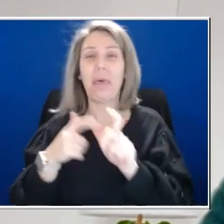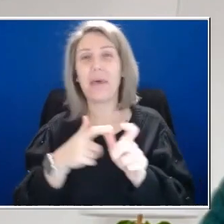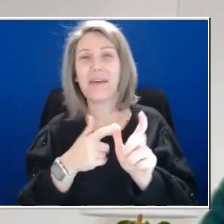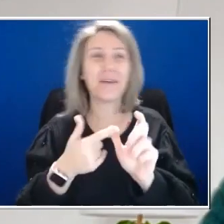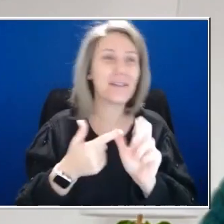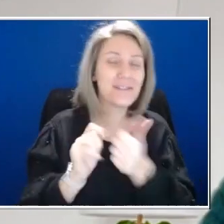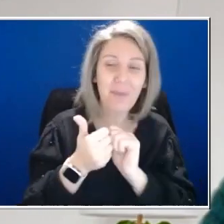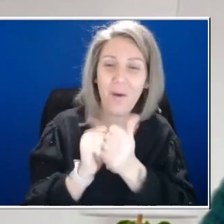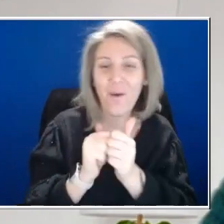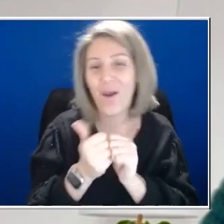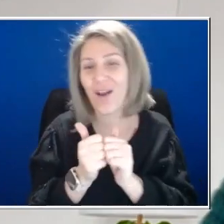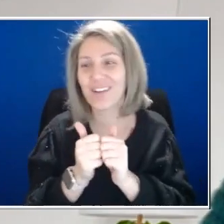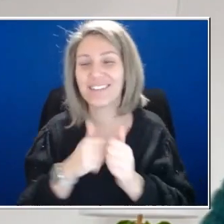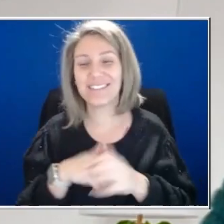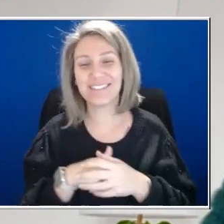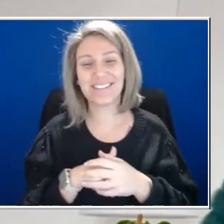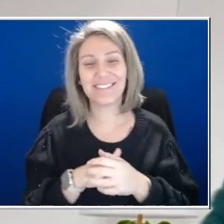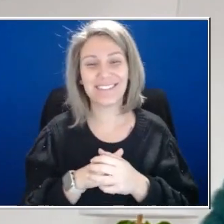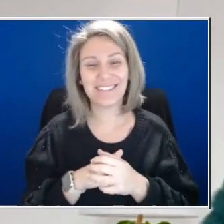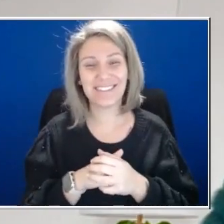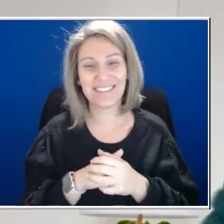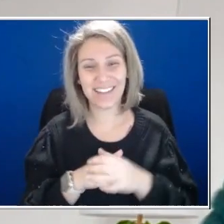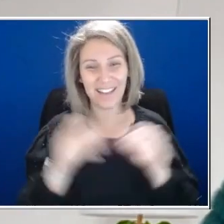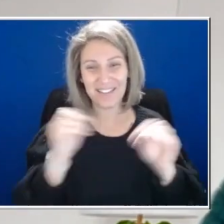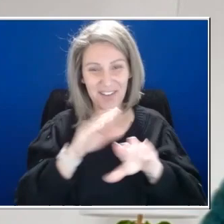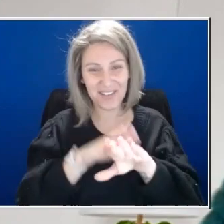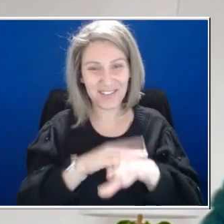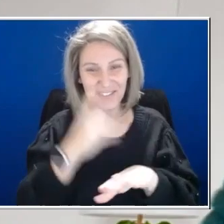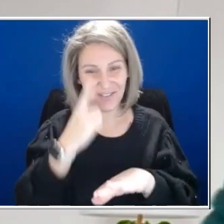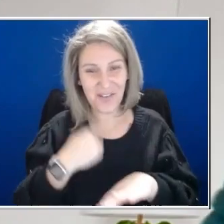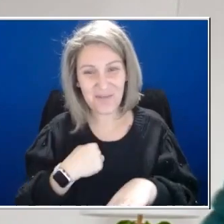So, you know, there's no slowing down for me now.